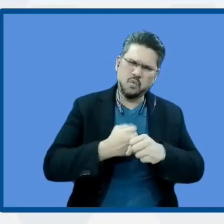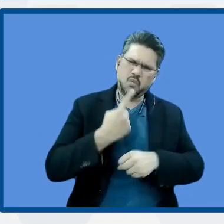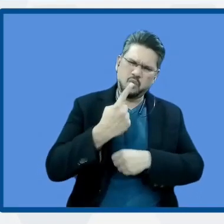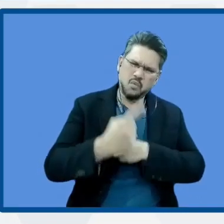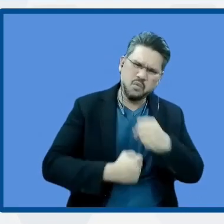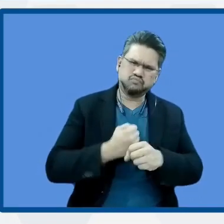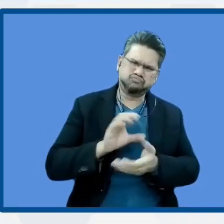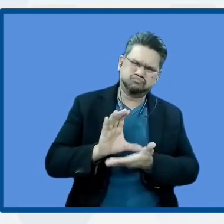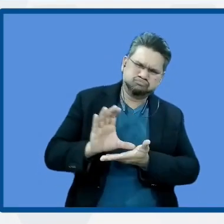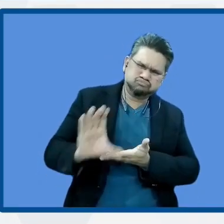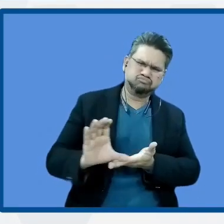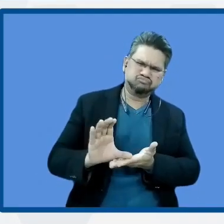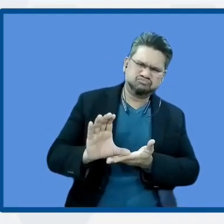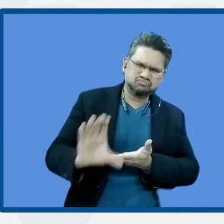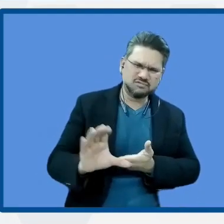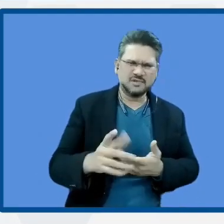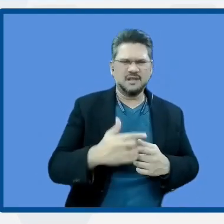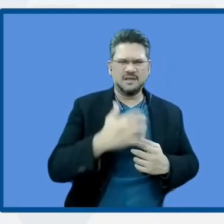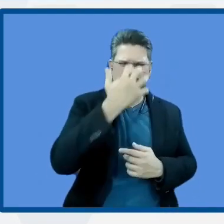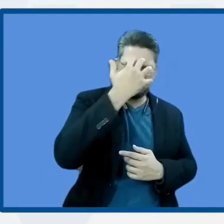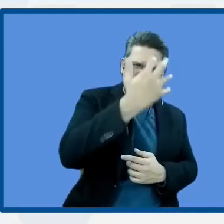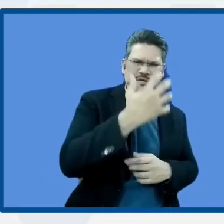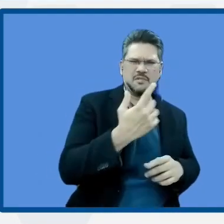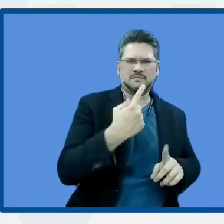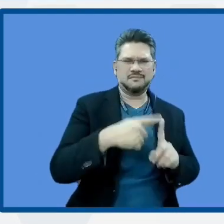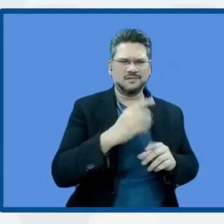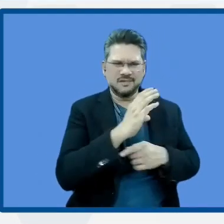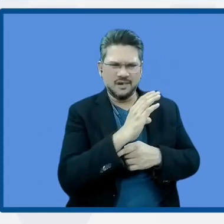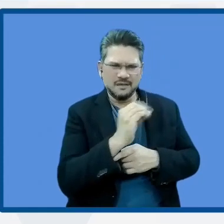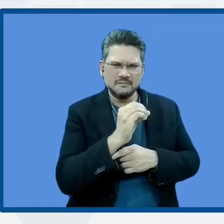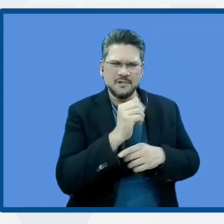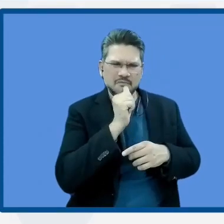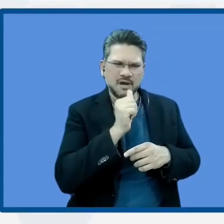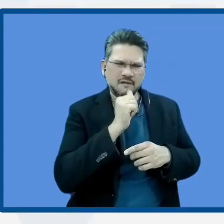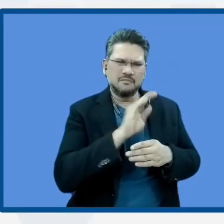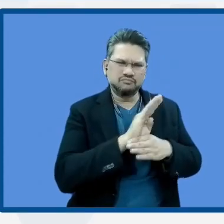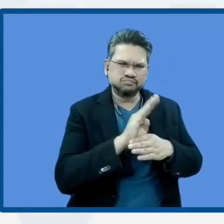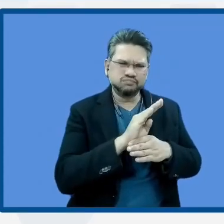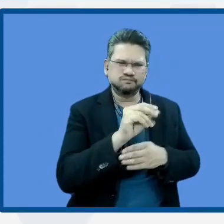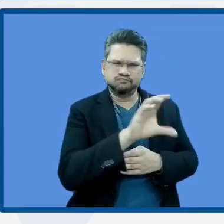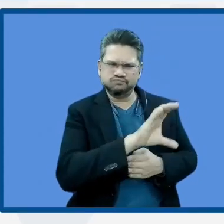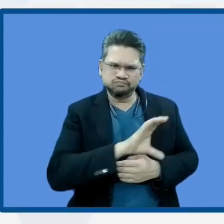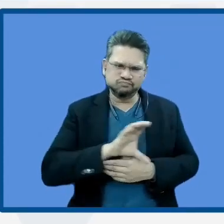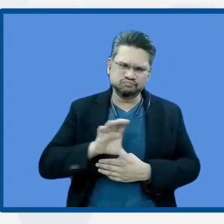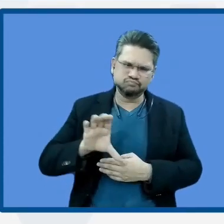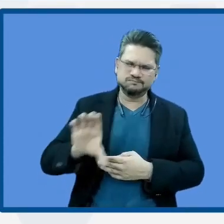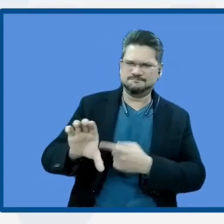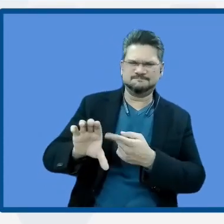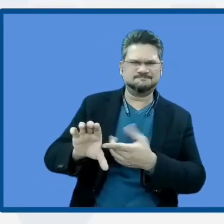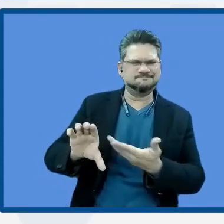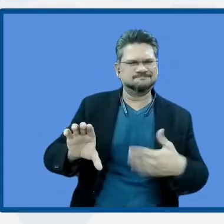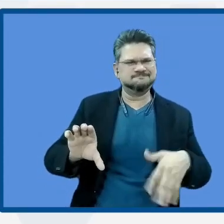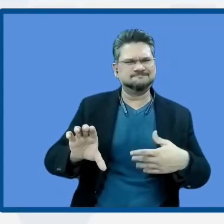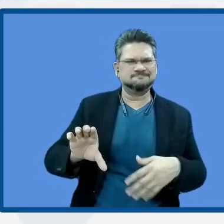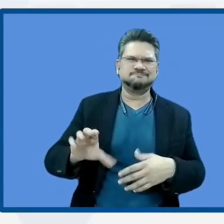and public investment and what is available for climate change adaptation is in those countries around $80